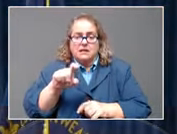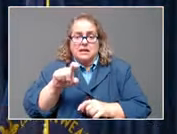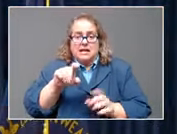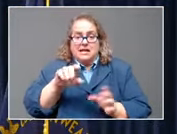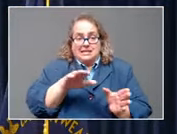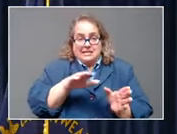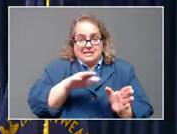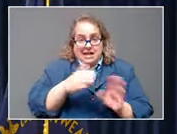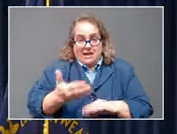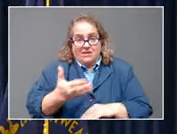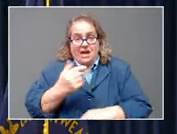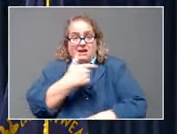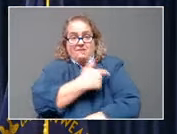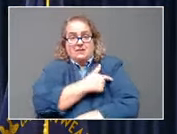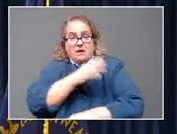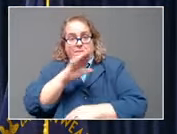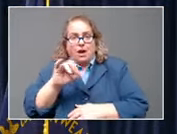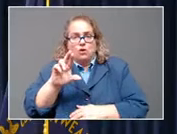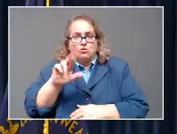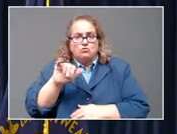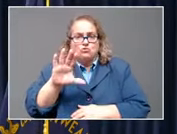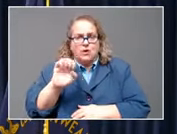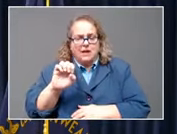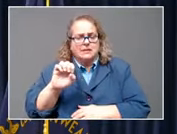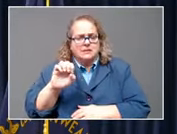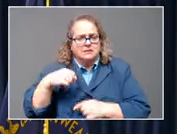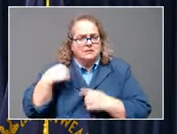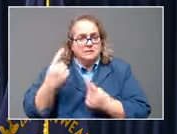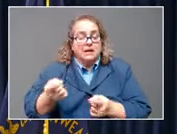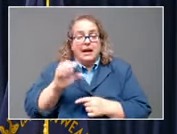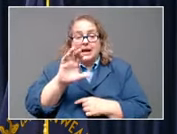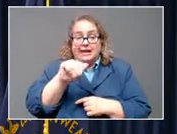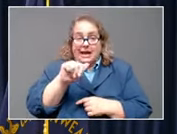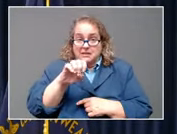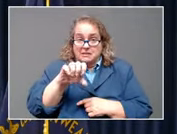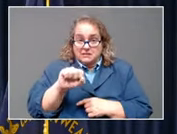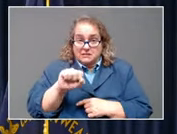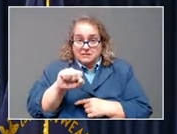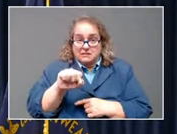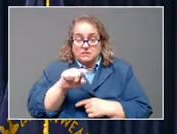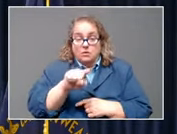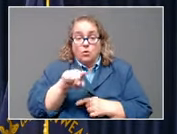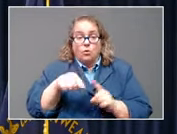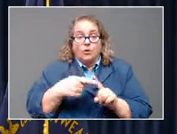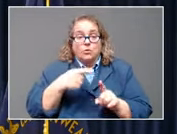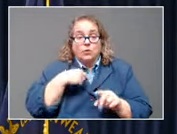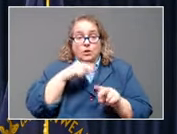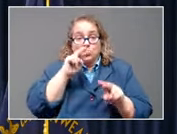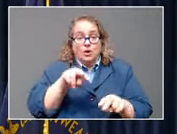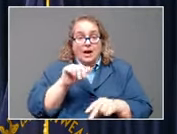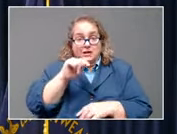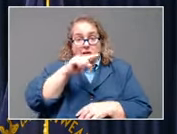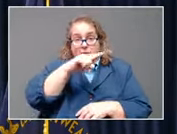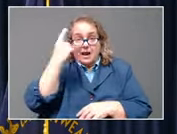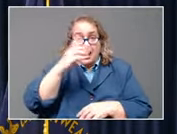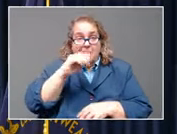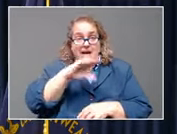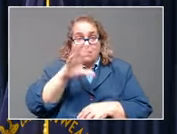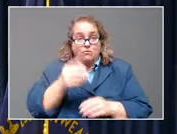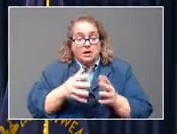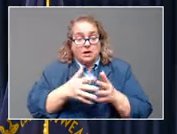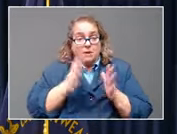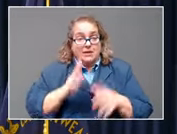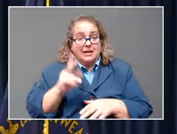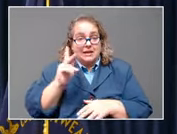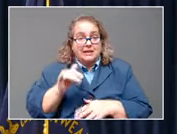by race in a while. On cases, when we look at our Black and African American Kentuckians,